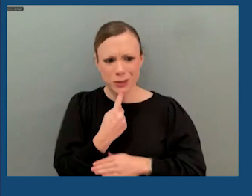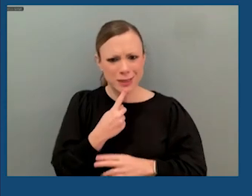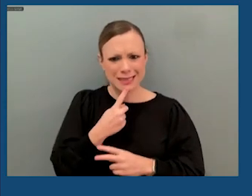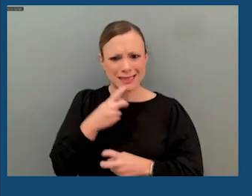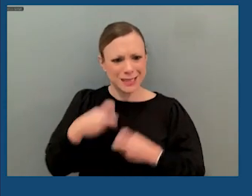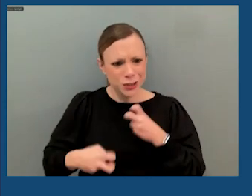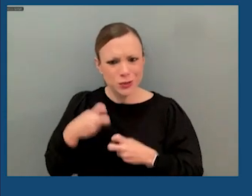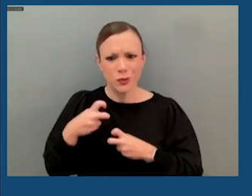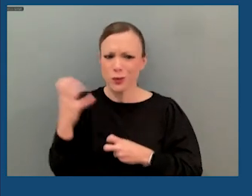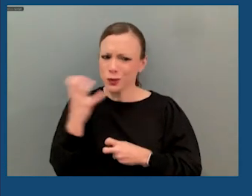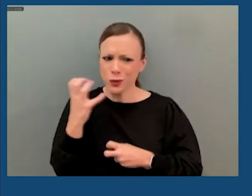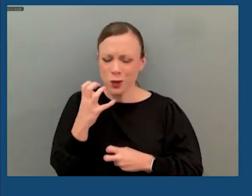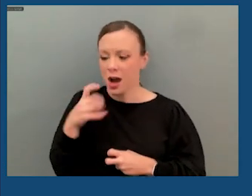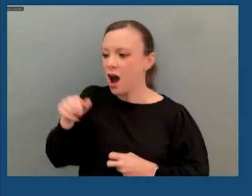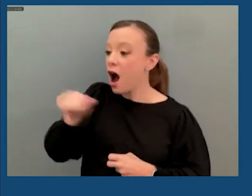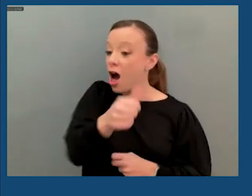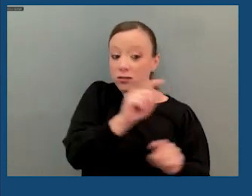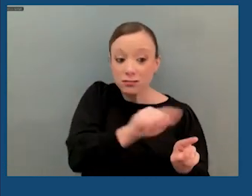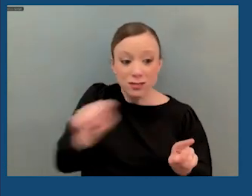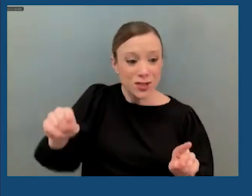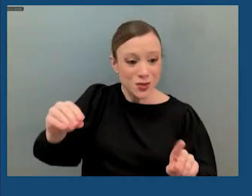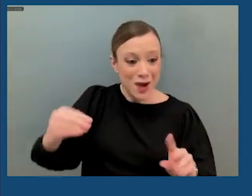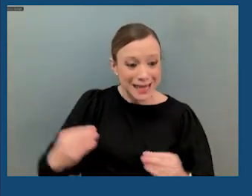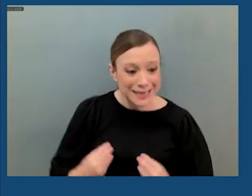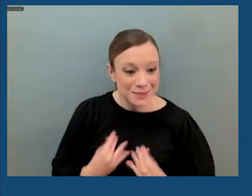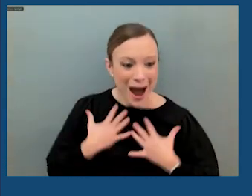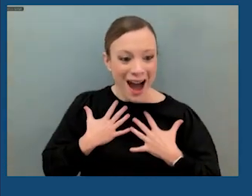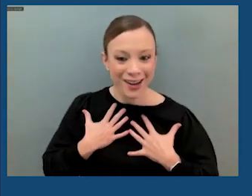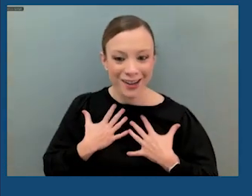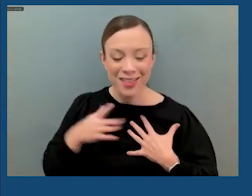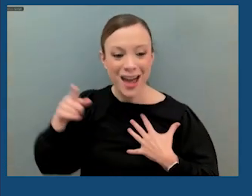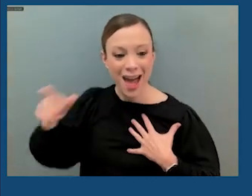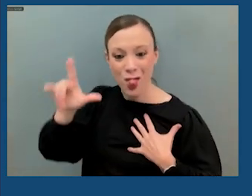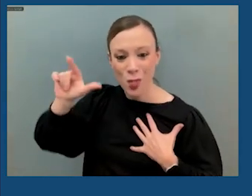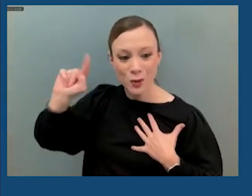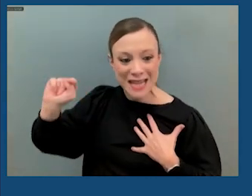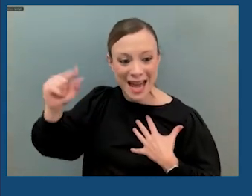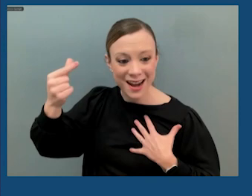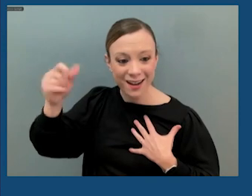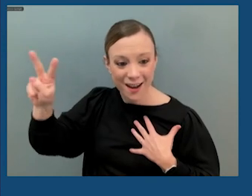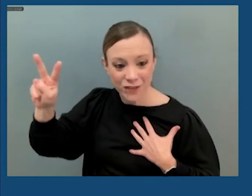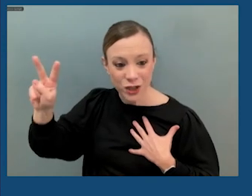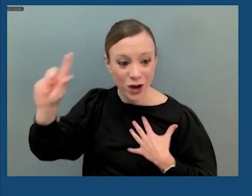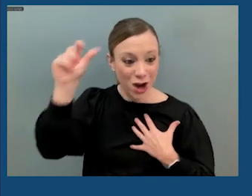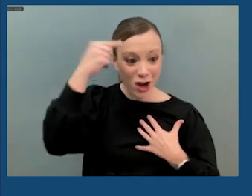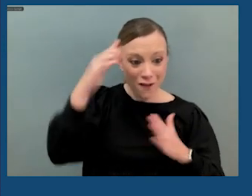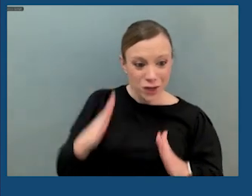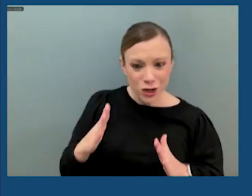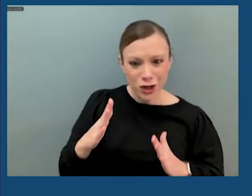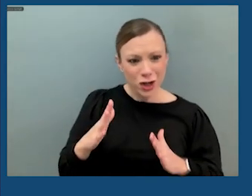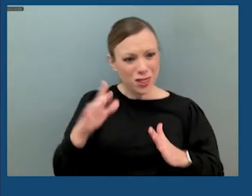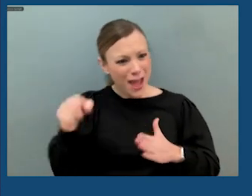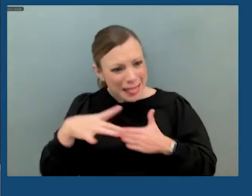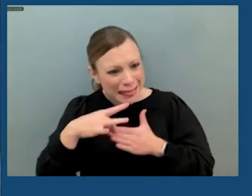is inspired that we live in a state where our lieutenant governor, our governor, talk about leading with love?